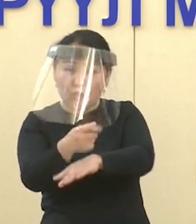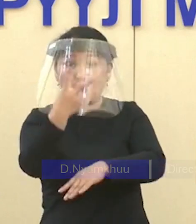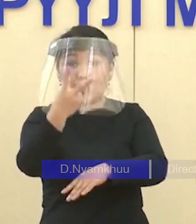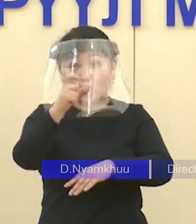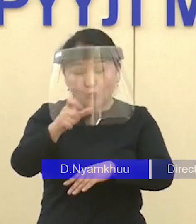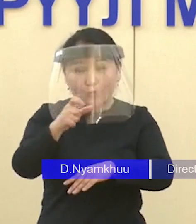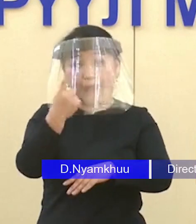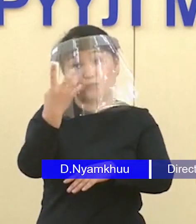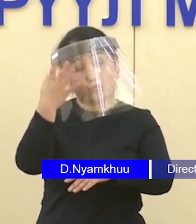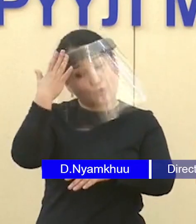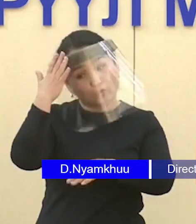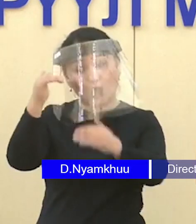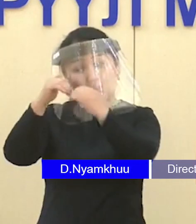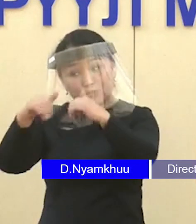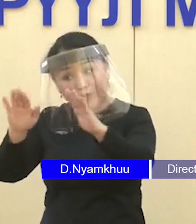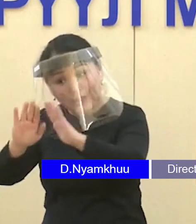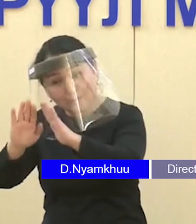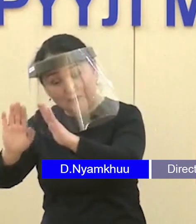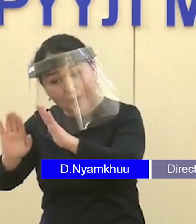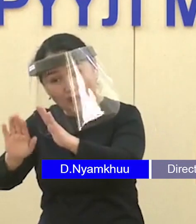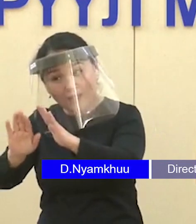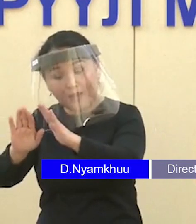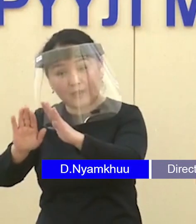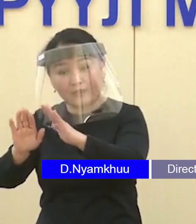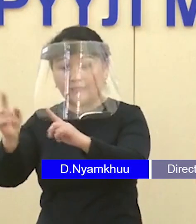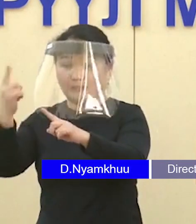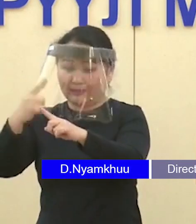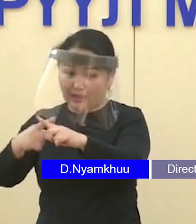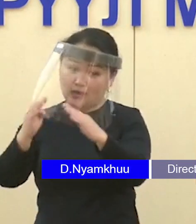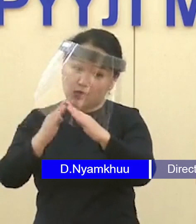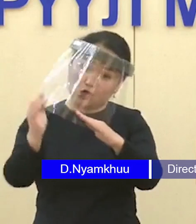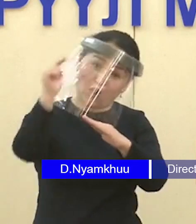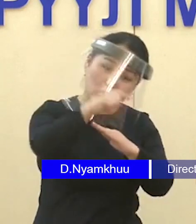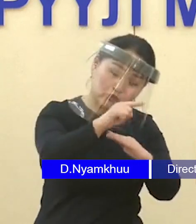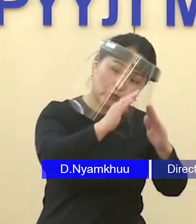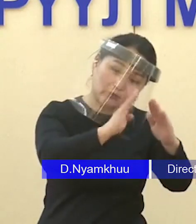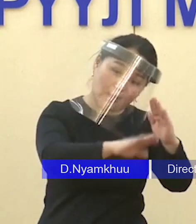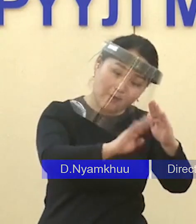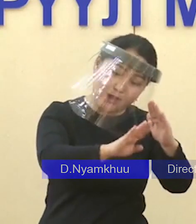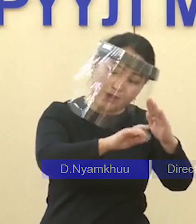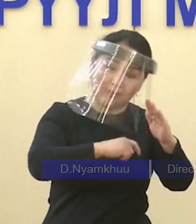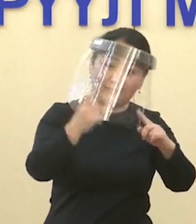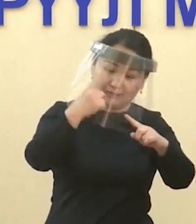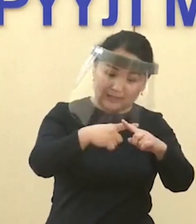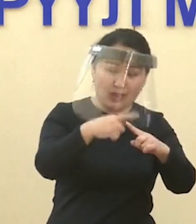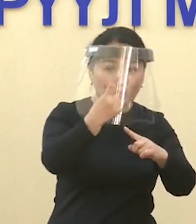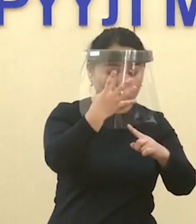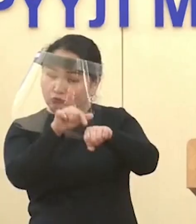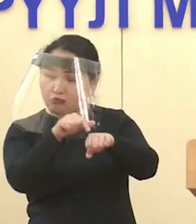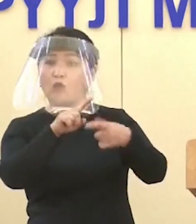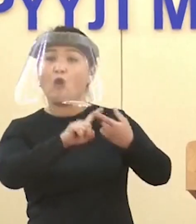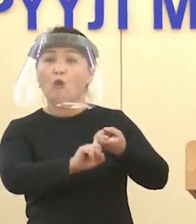of whom are self-isolating themselves at home, and the remaining 2 are staying at isolation facilities under medical